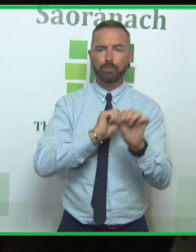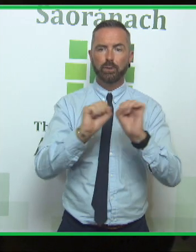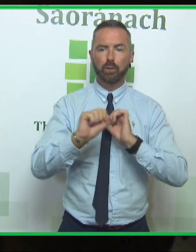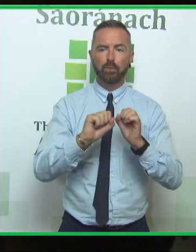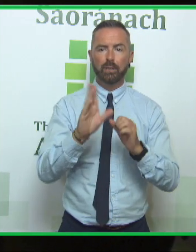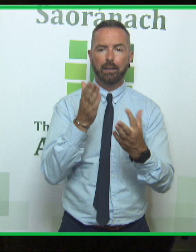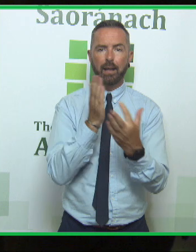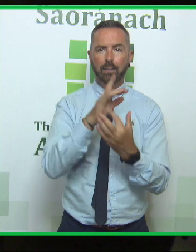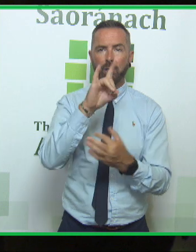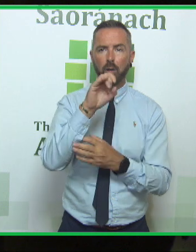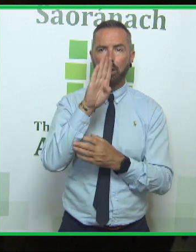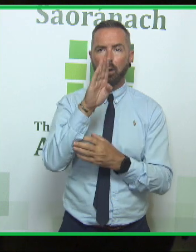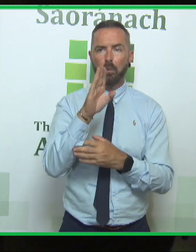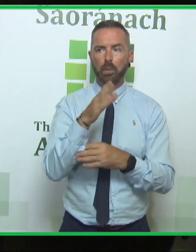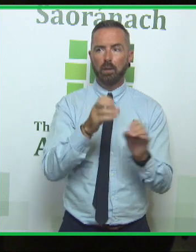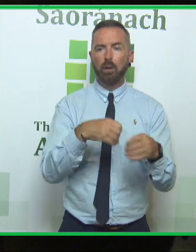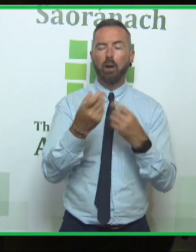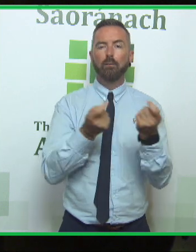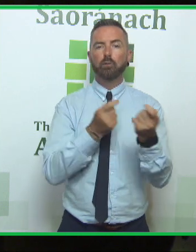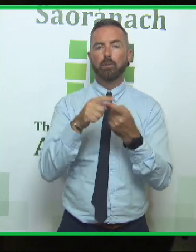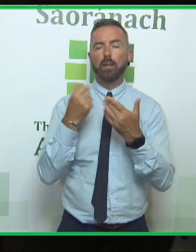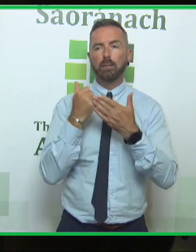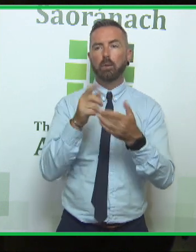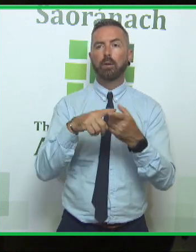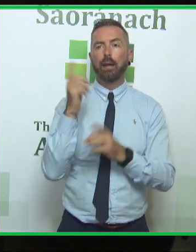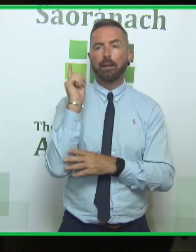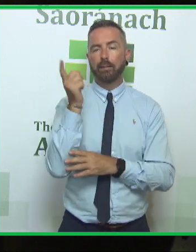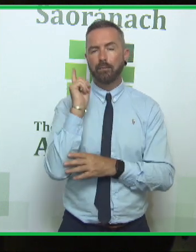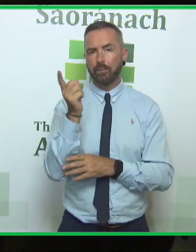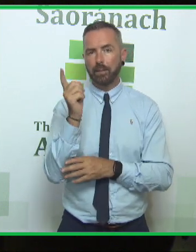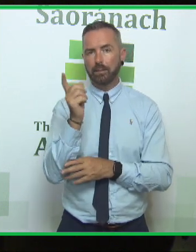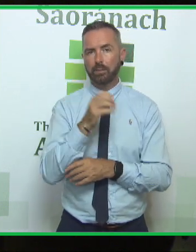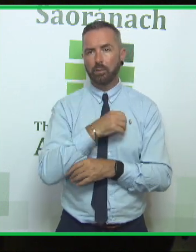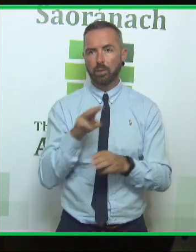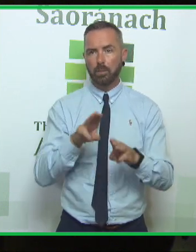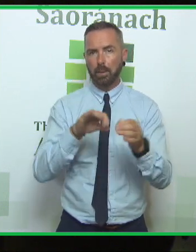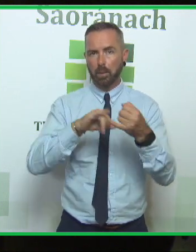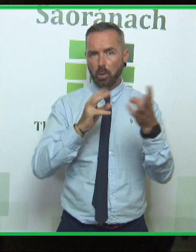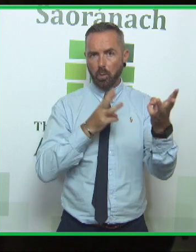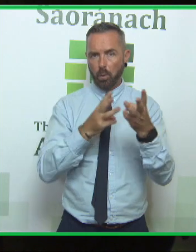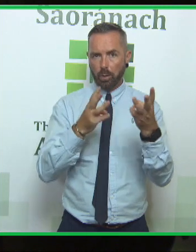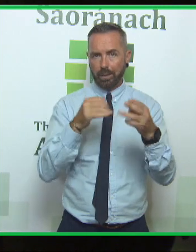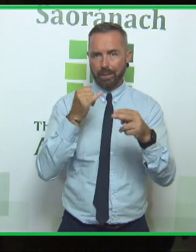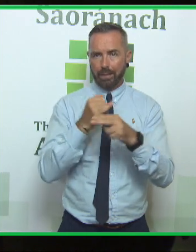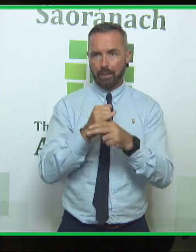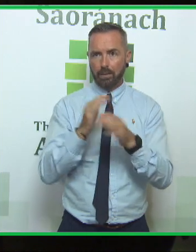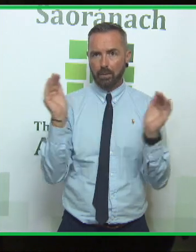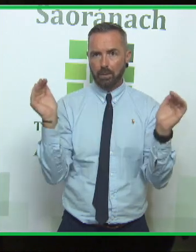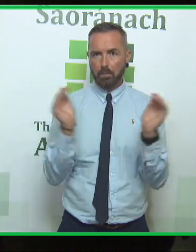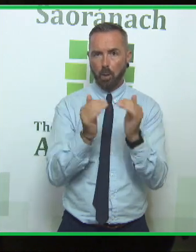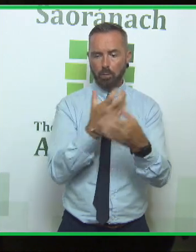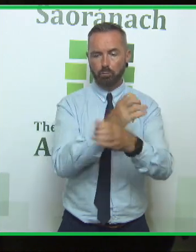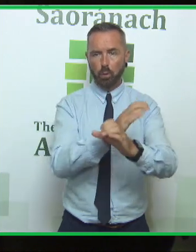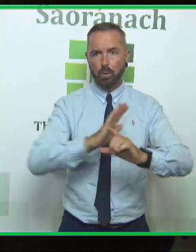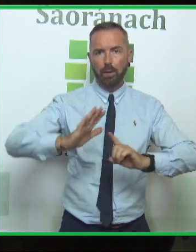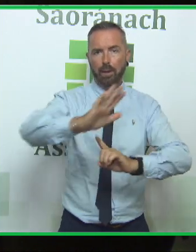hubs can offer offer support and advice to the people who are working in the smaller, more rural areas,